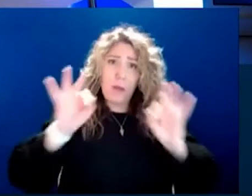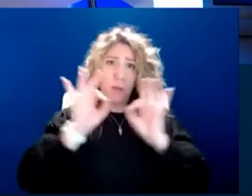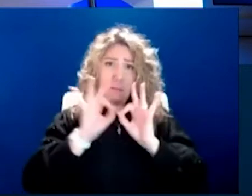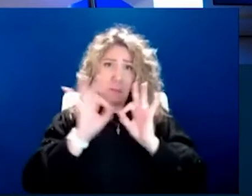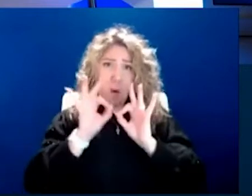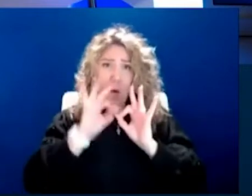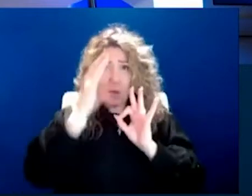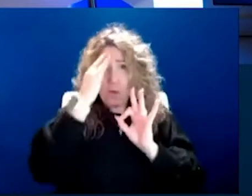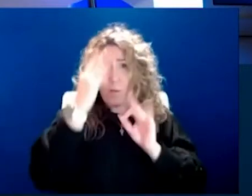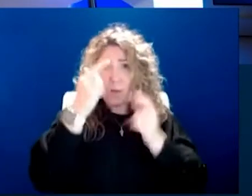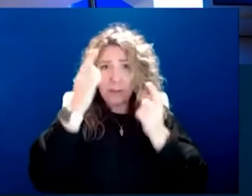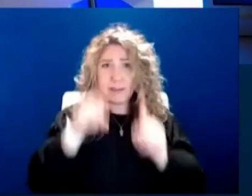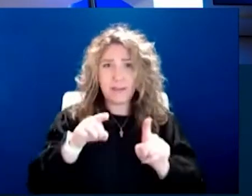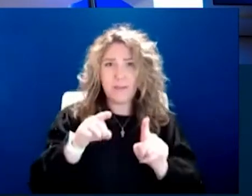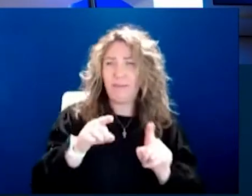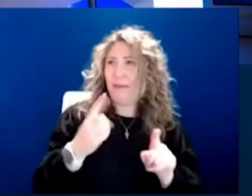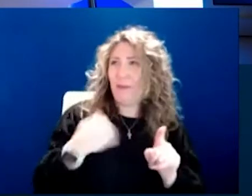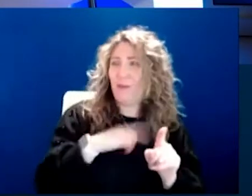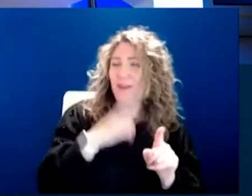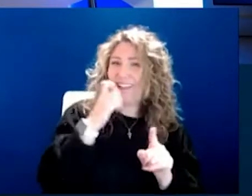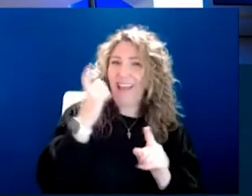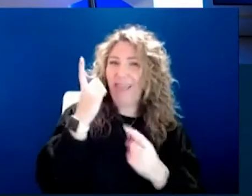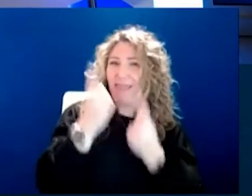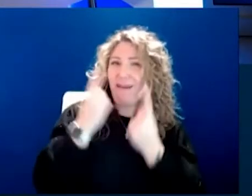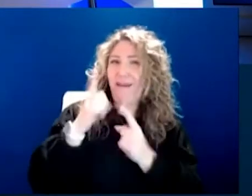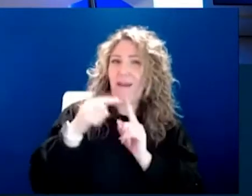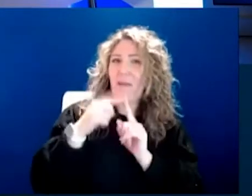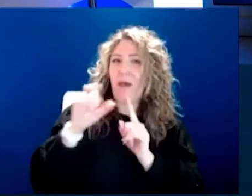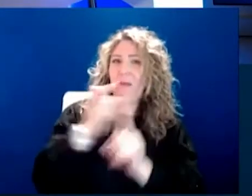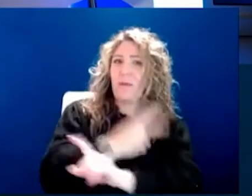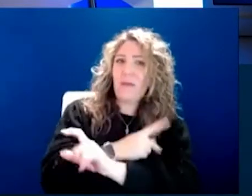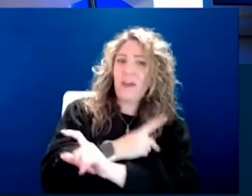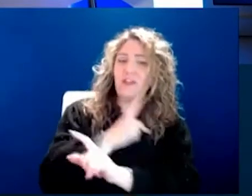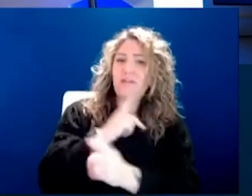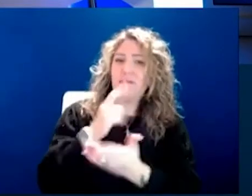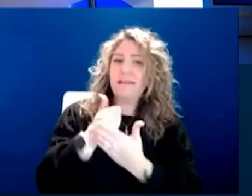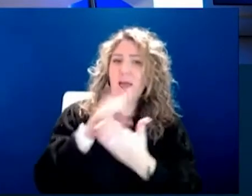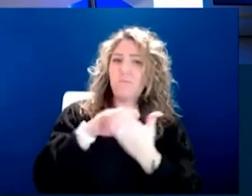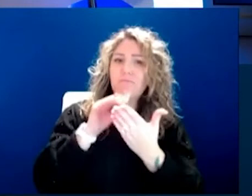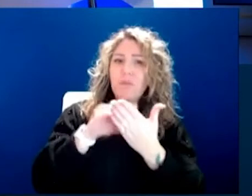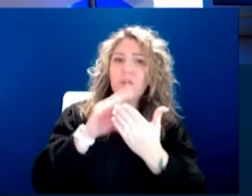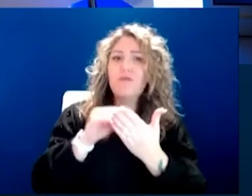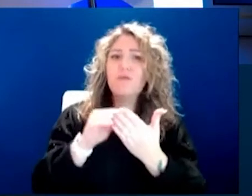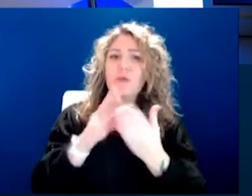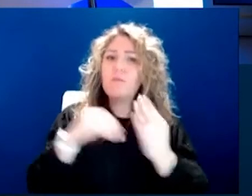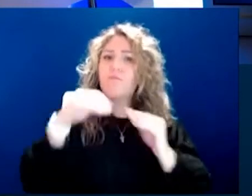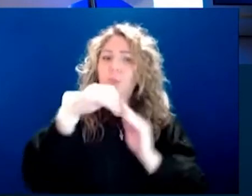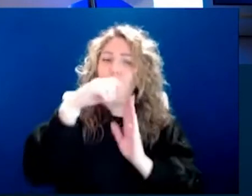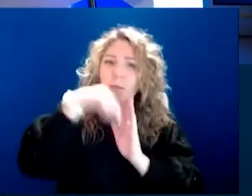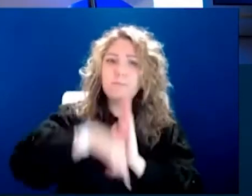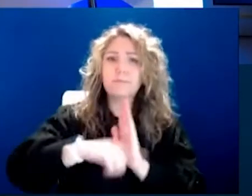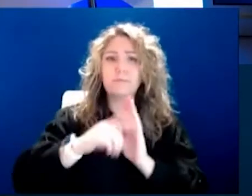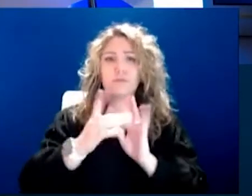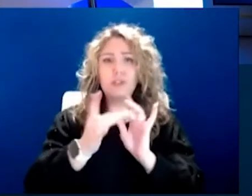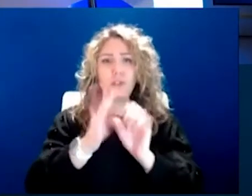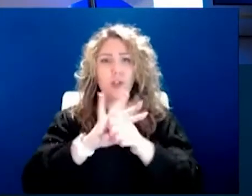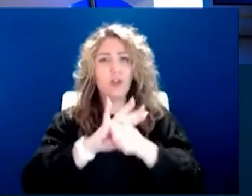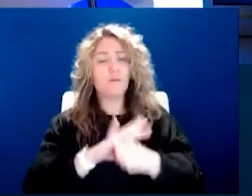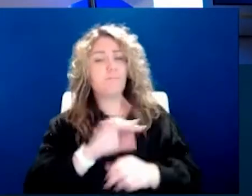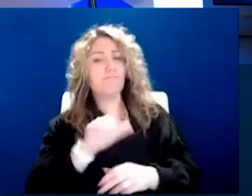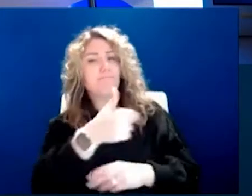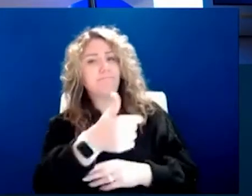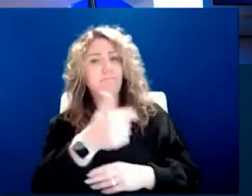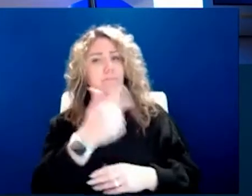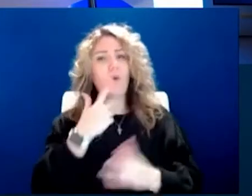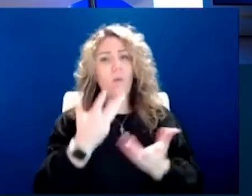don't think we think about, is that these patients are helping us learn more and more about COVID Right. to help treat other people. Dr. Wright, I want to ask you about